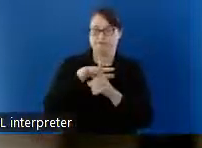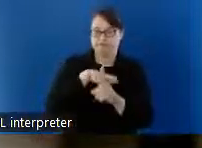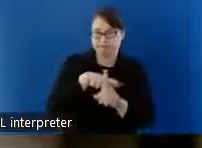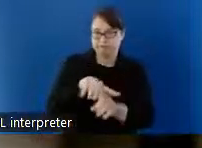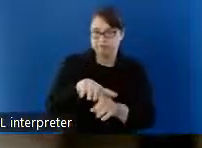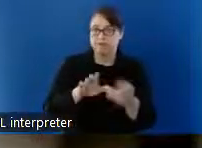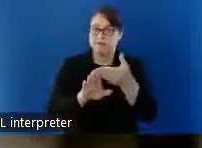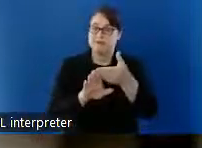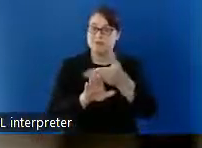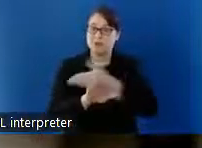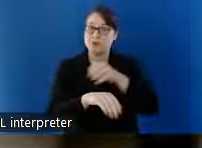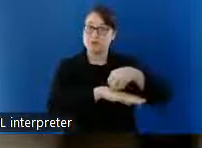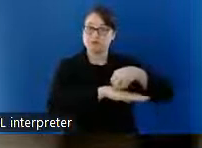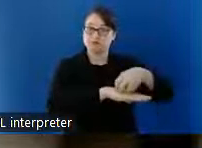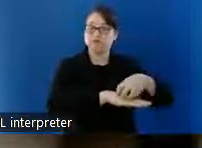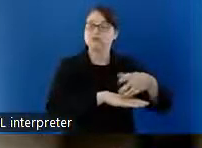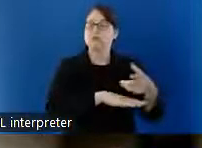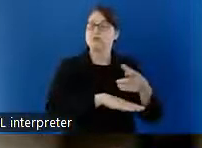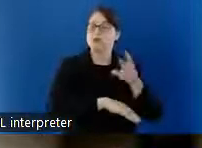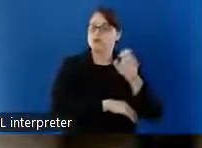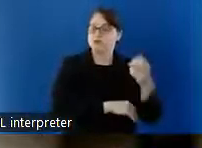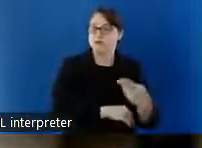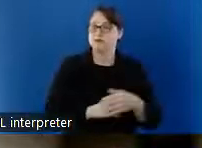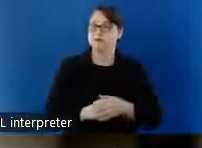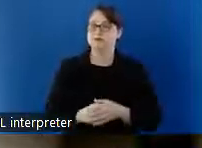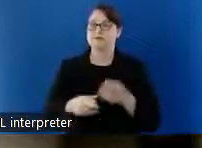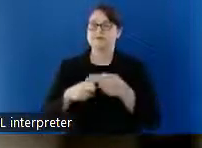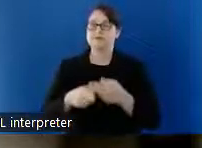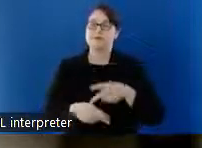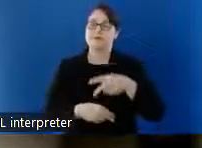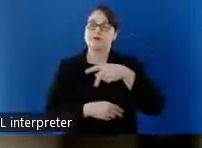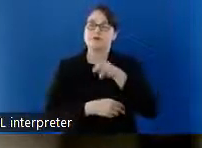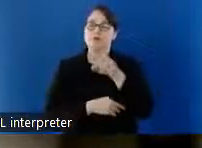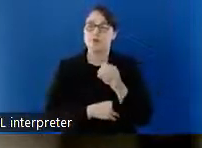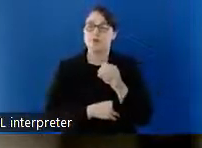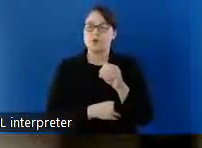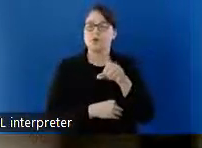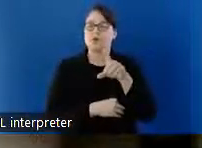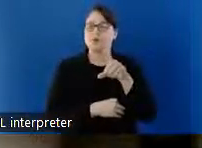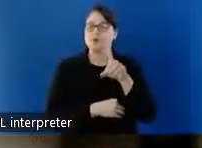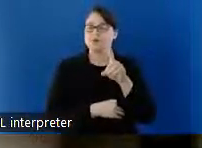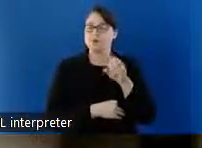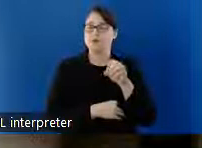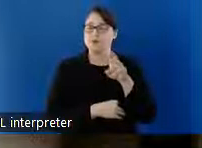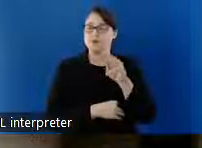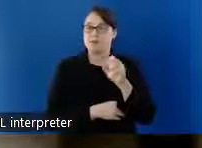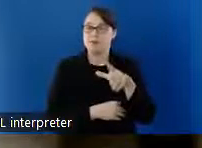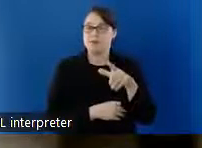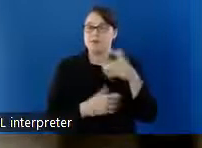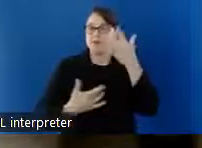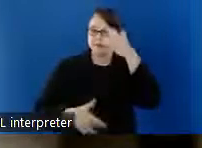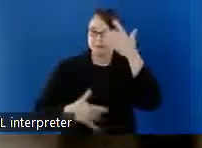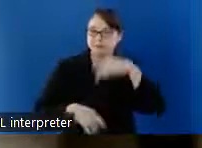the rash as the prodromal syndrome. Because some of the flu-like symptoms sometimes experienced